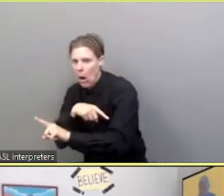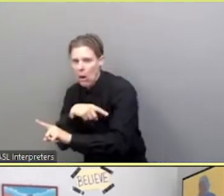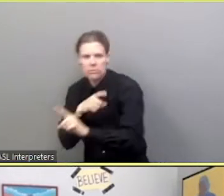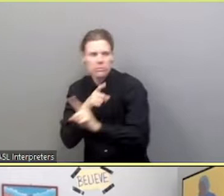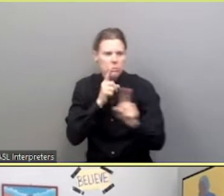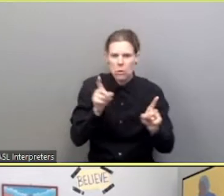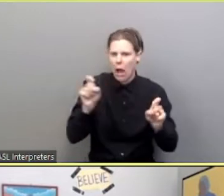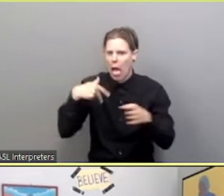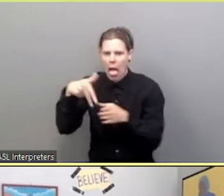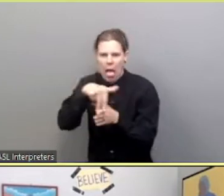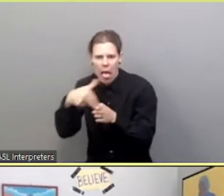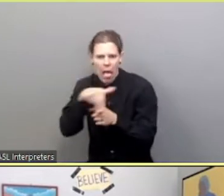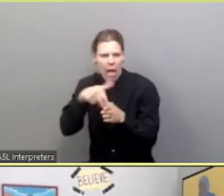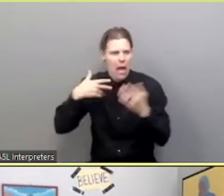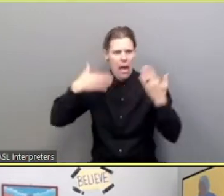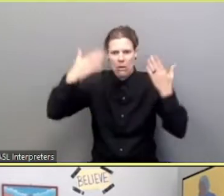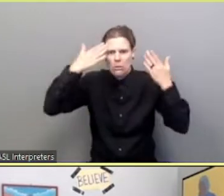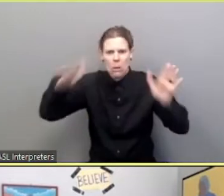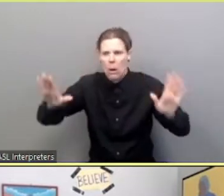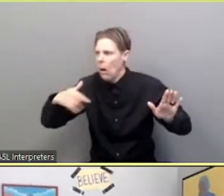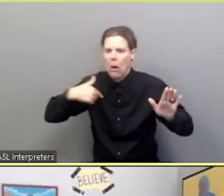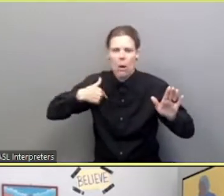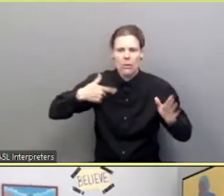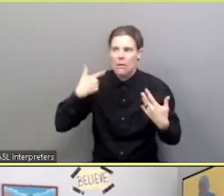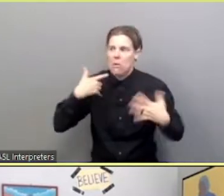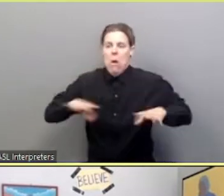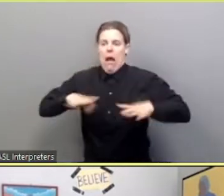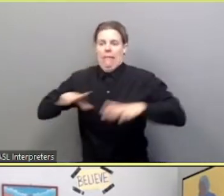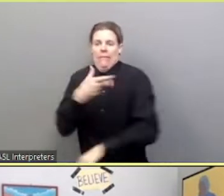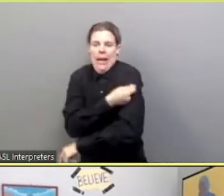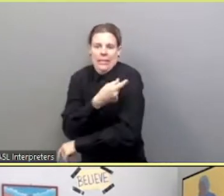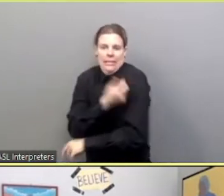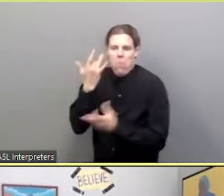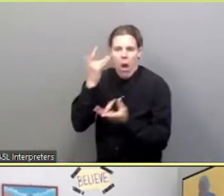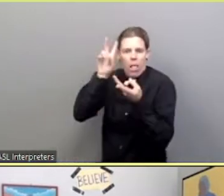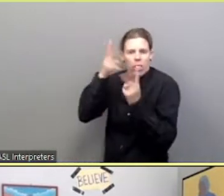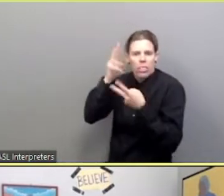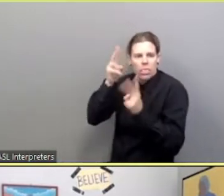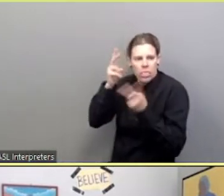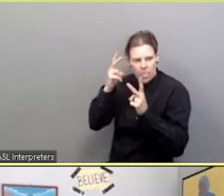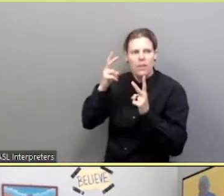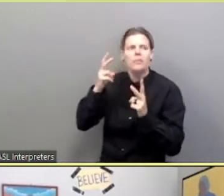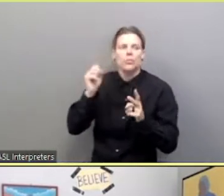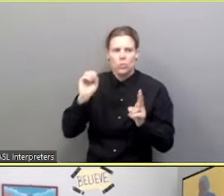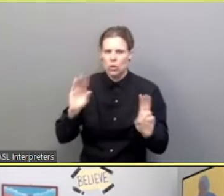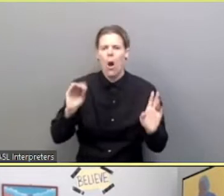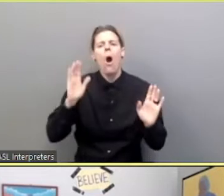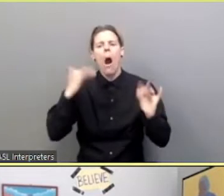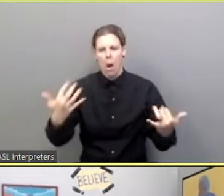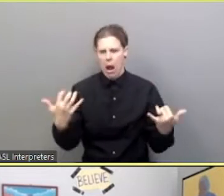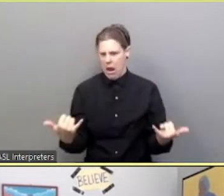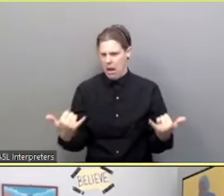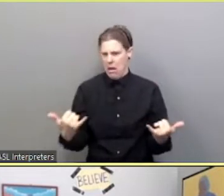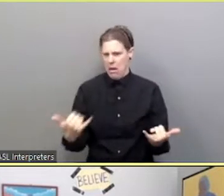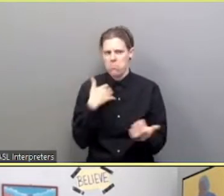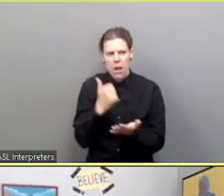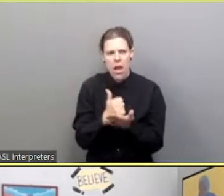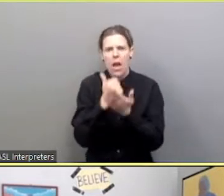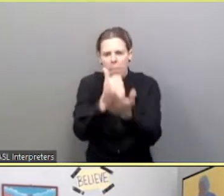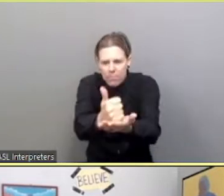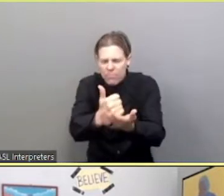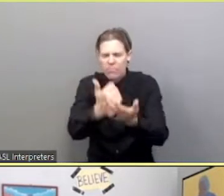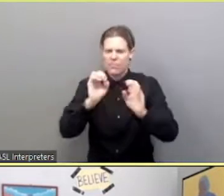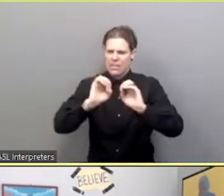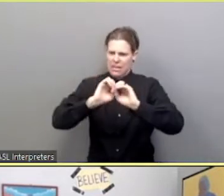that information could be so helpful. So the toolkit really helps the community understand, identify, and help stop